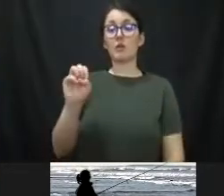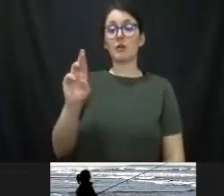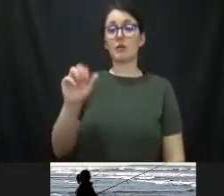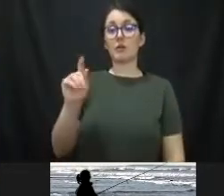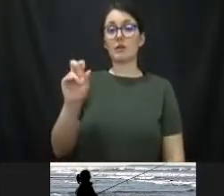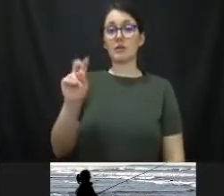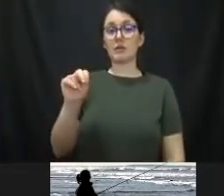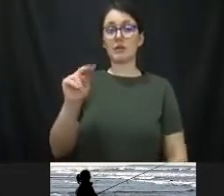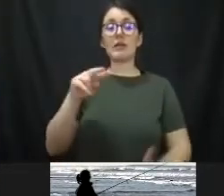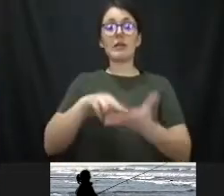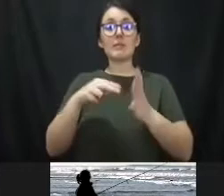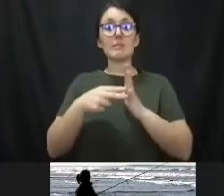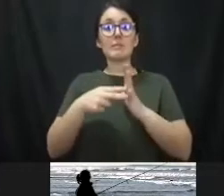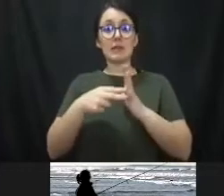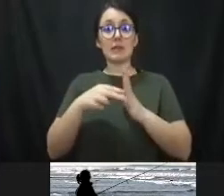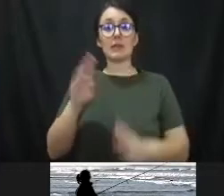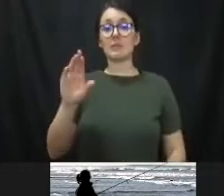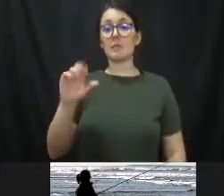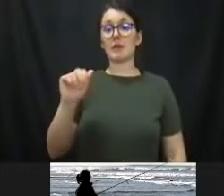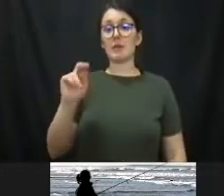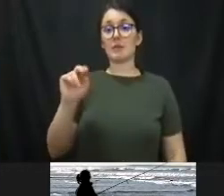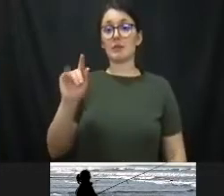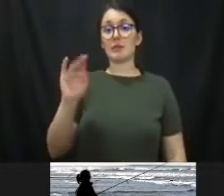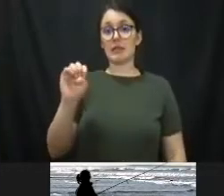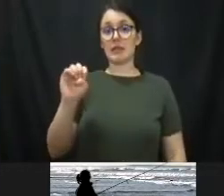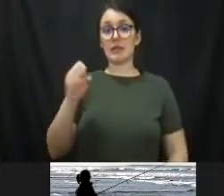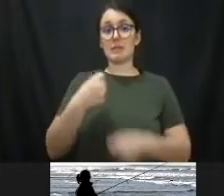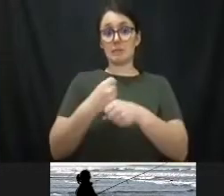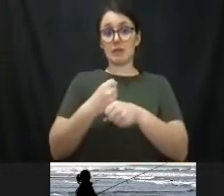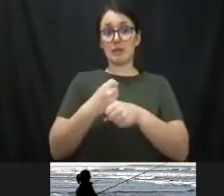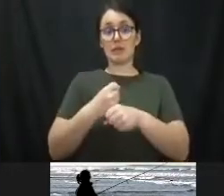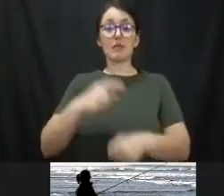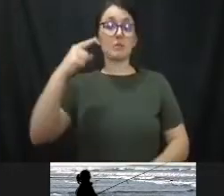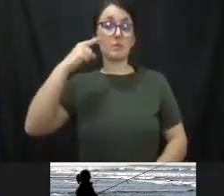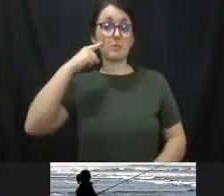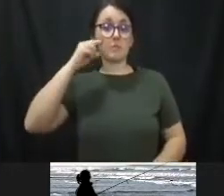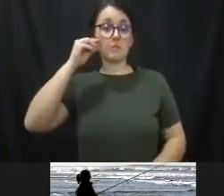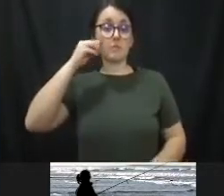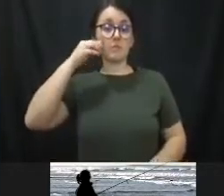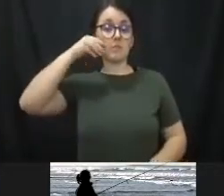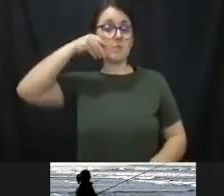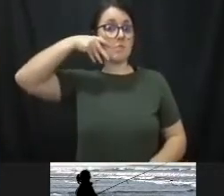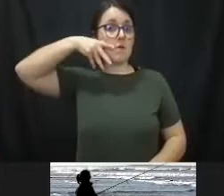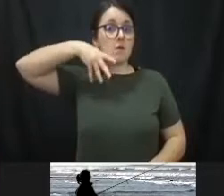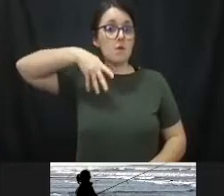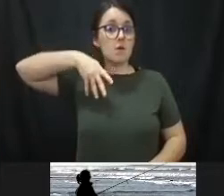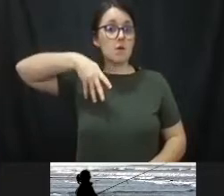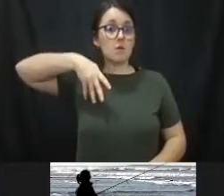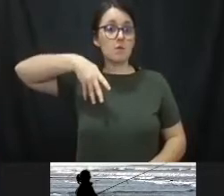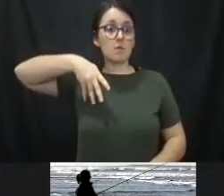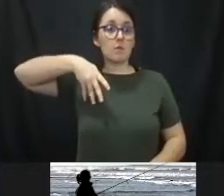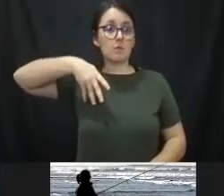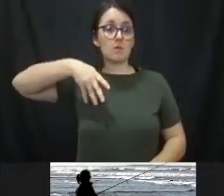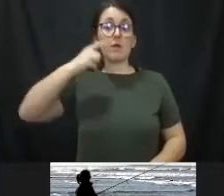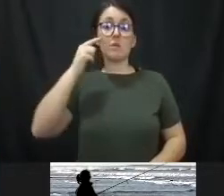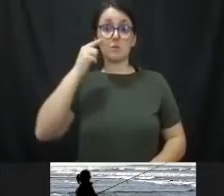is made out of. So this hangs from your top jaw, and then right here, top